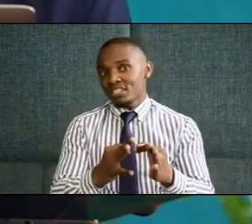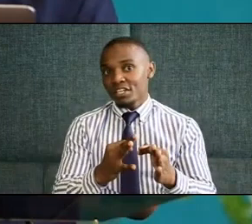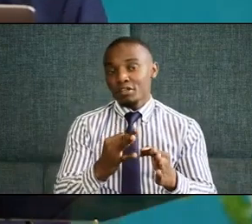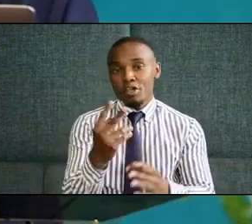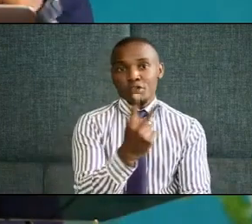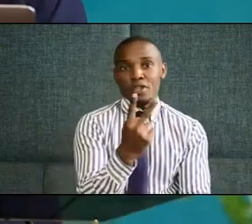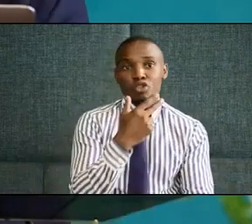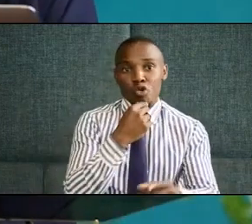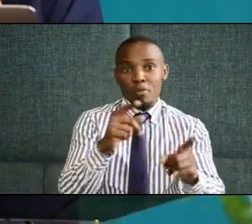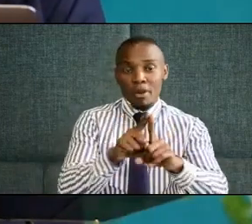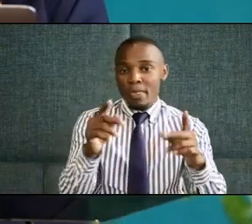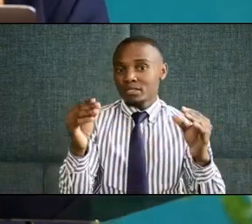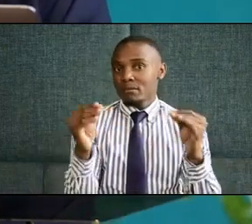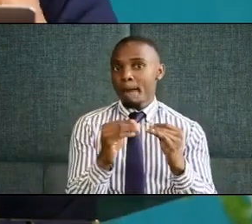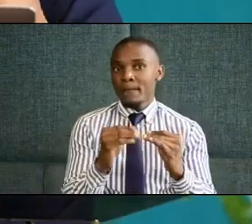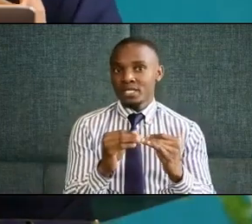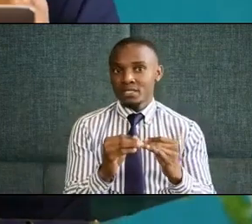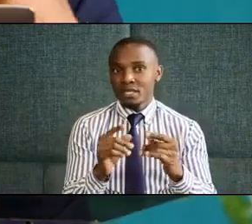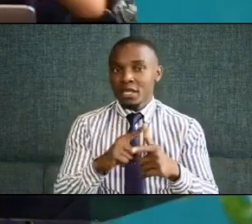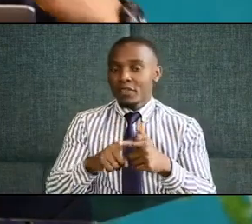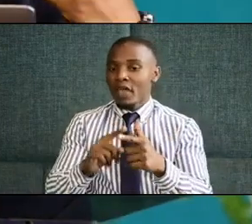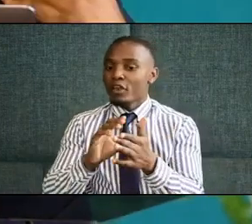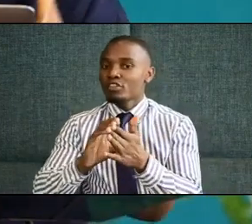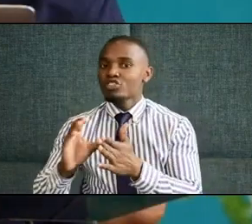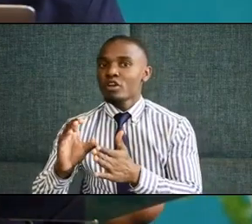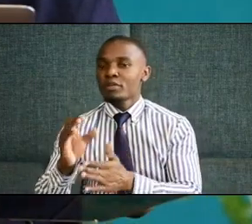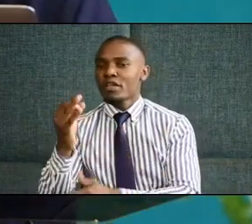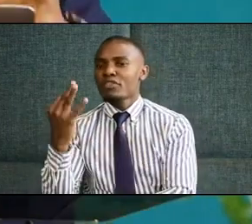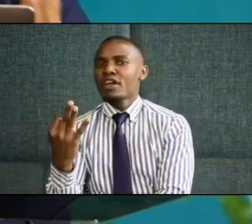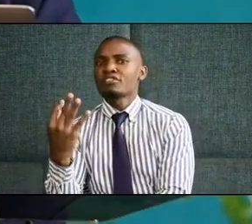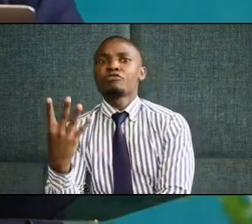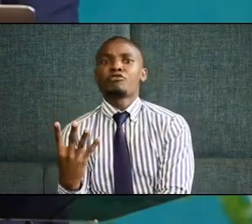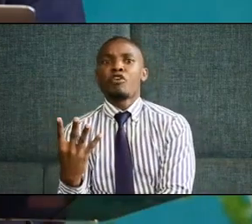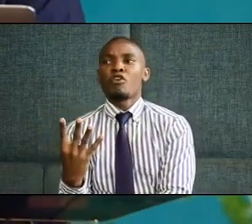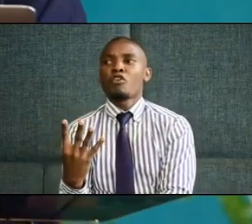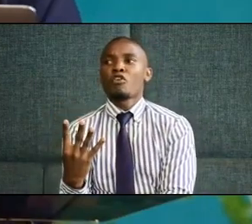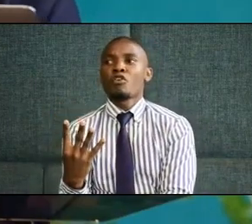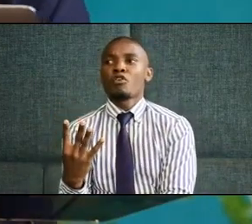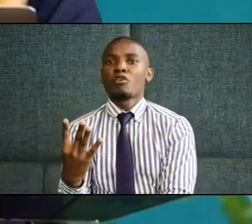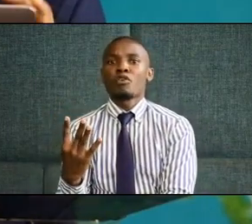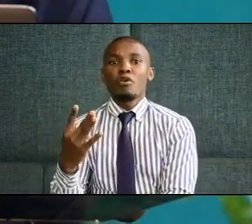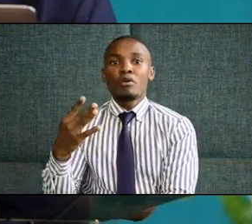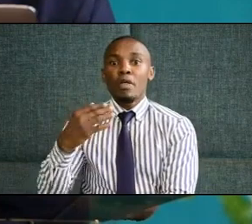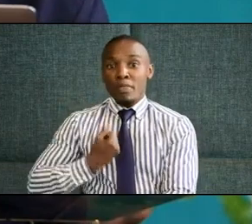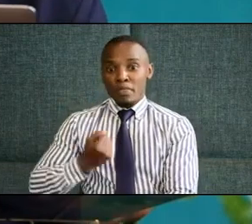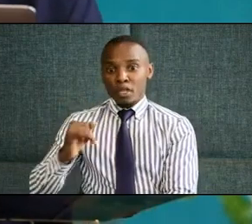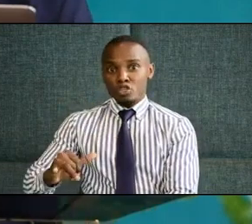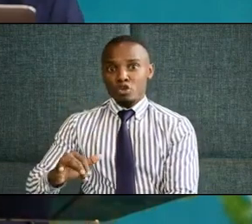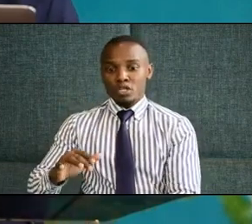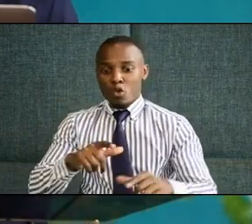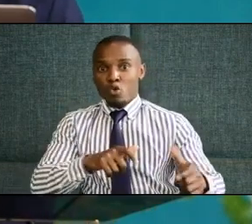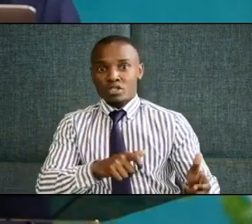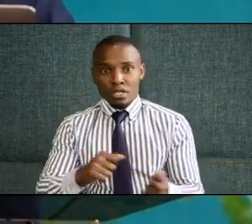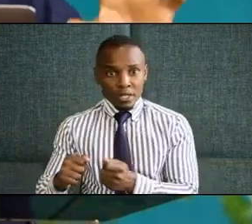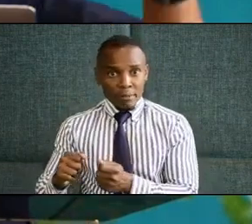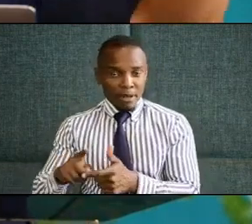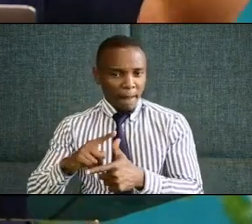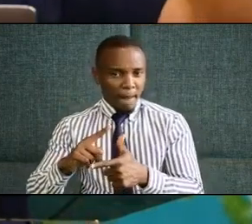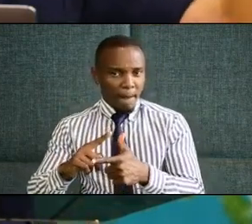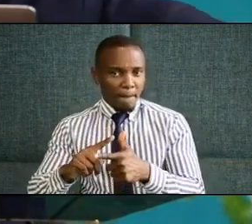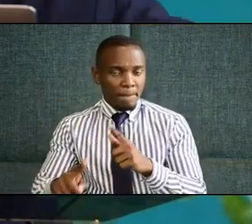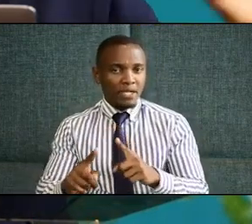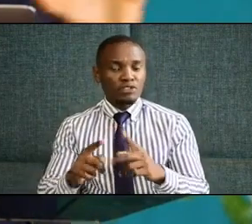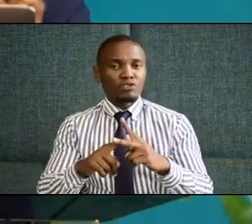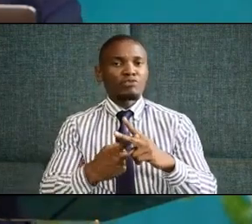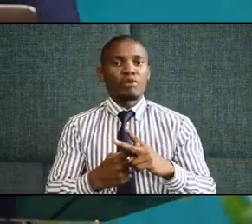they met. In Genesis chapter 34, Dinah was raped. But I'm saying from Genesis